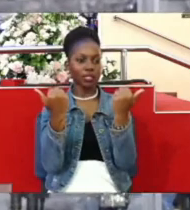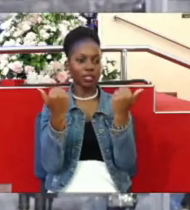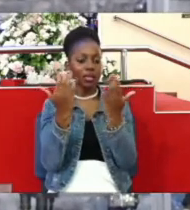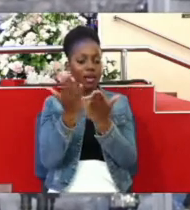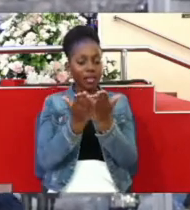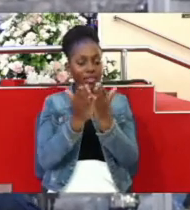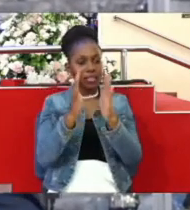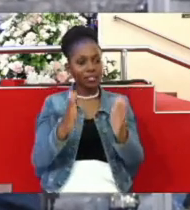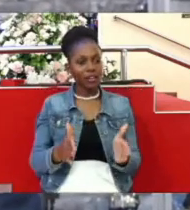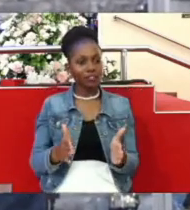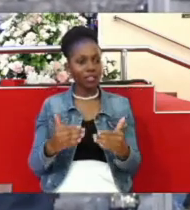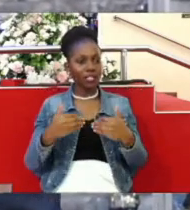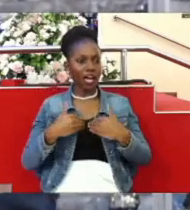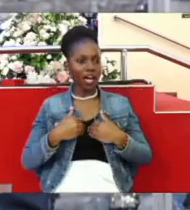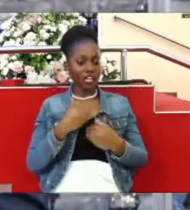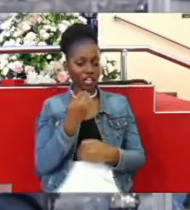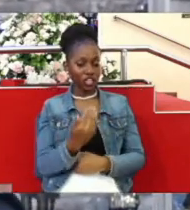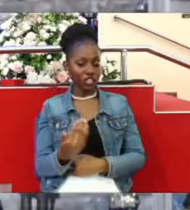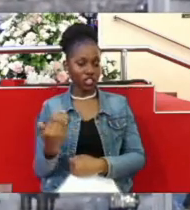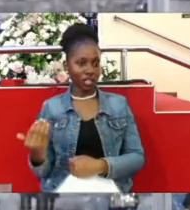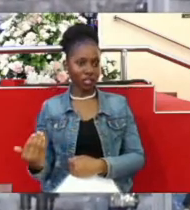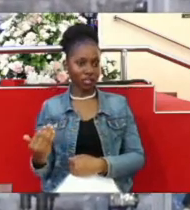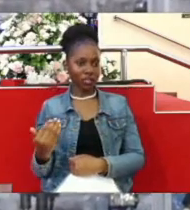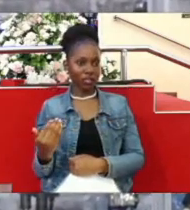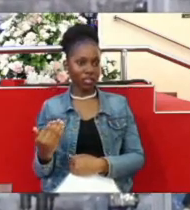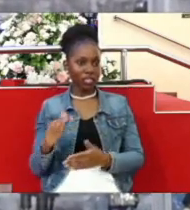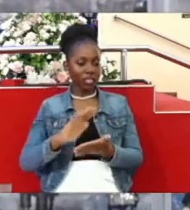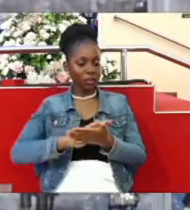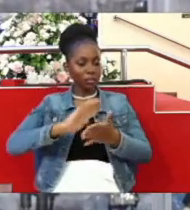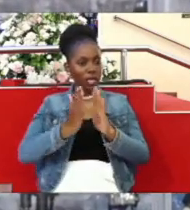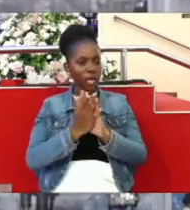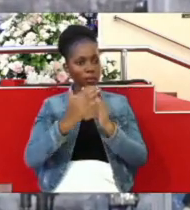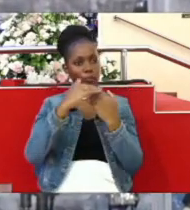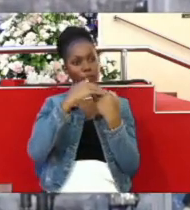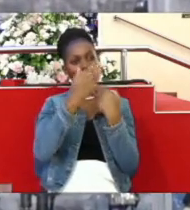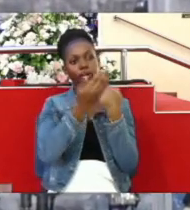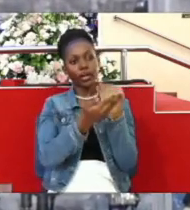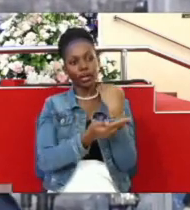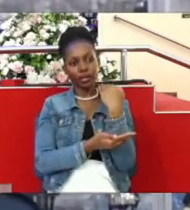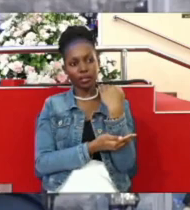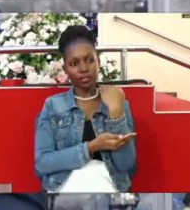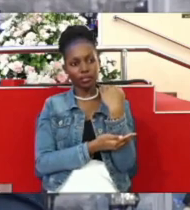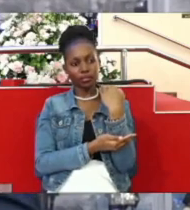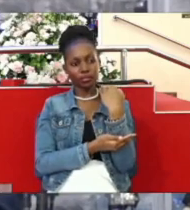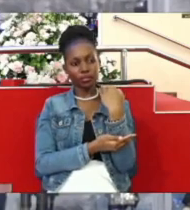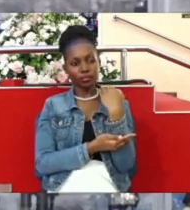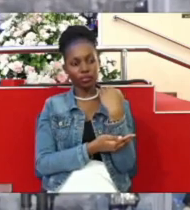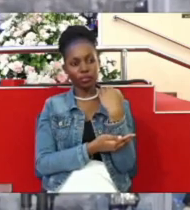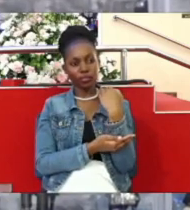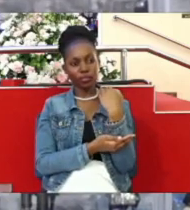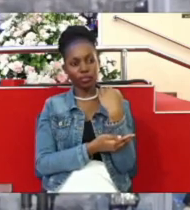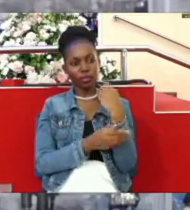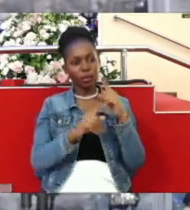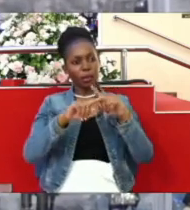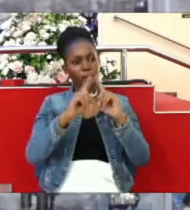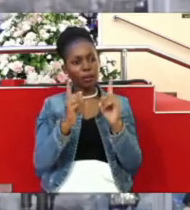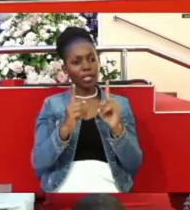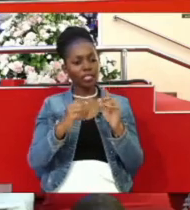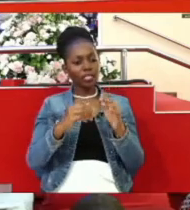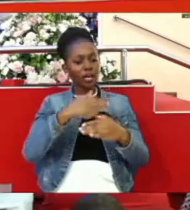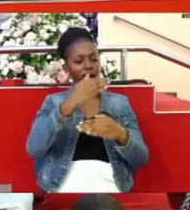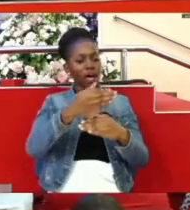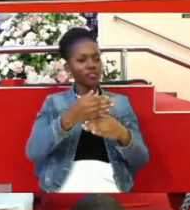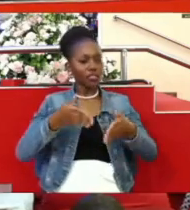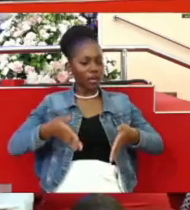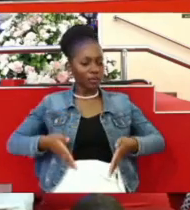and she became pregnant. Kuna yule Hagar ambaye alishika mimba. But when she conceived, things did not